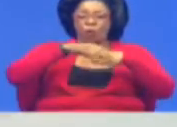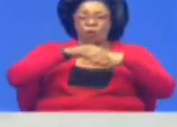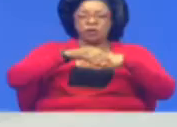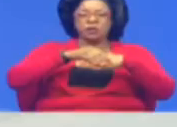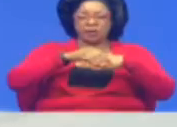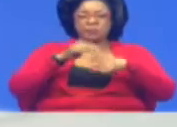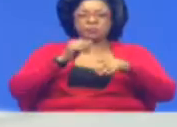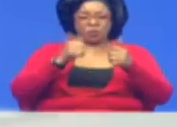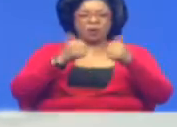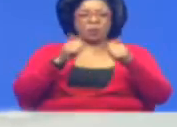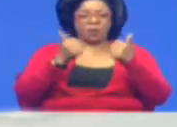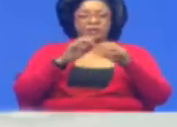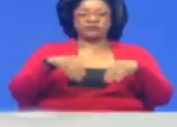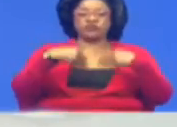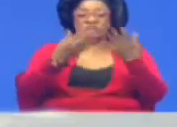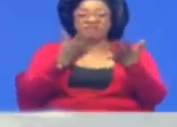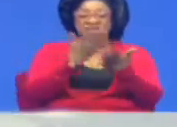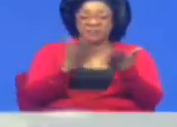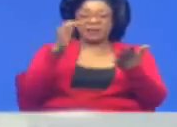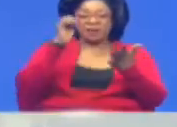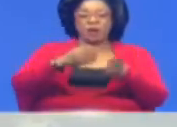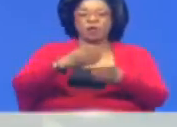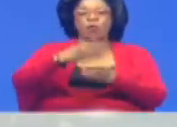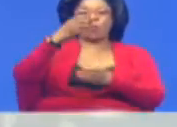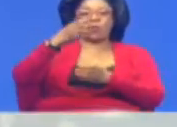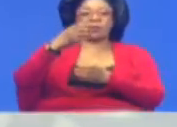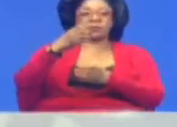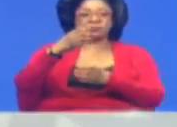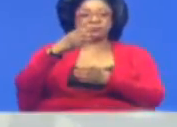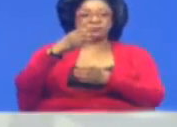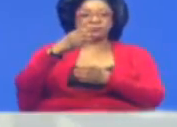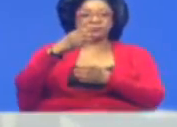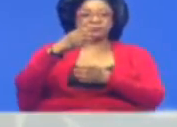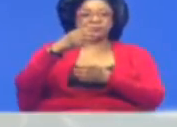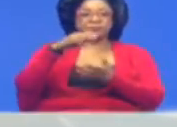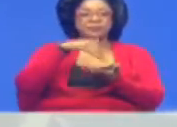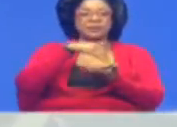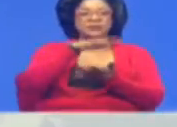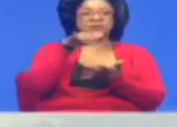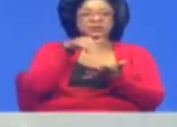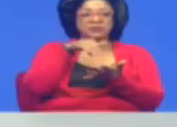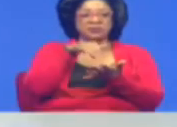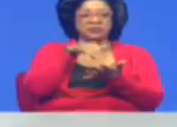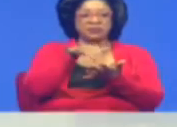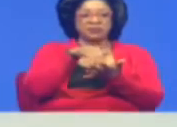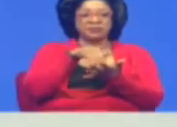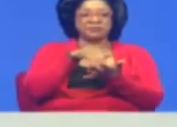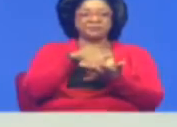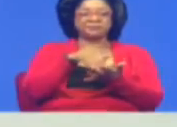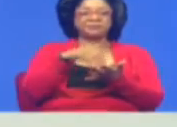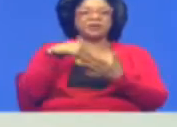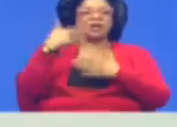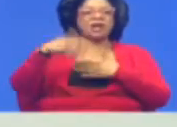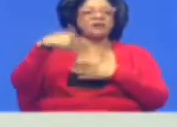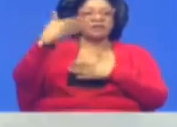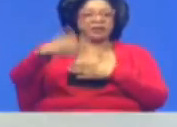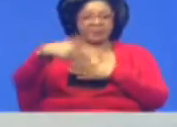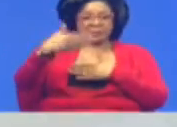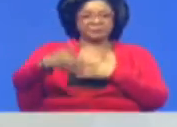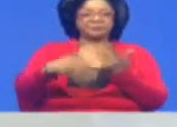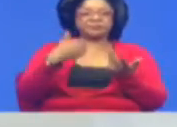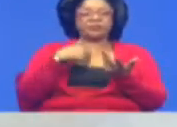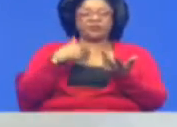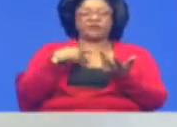kitu, kumpea kitu anaweza shika. The center offers physiotherapy services on a daily basis for